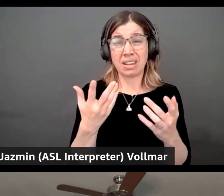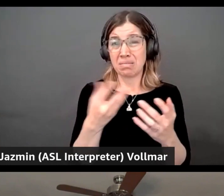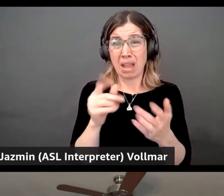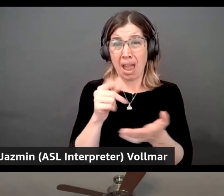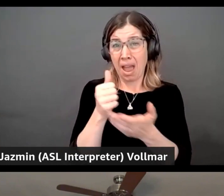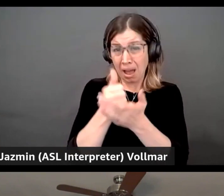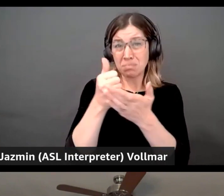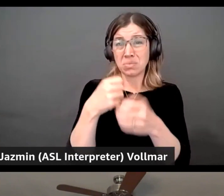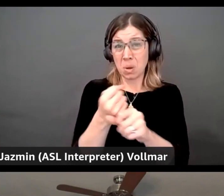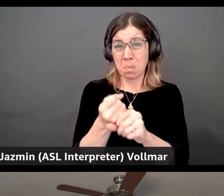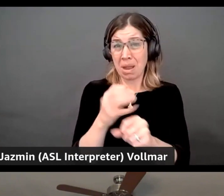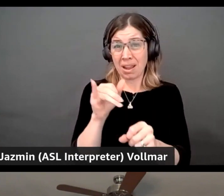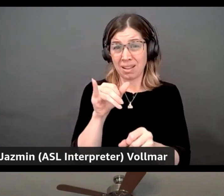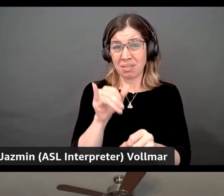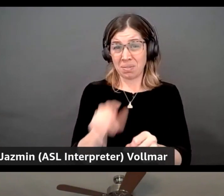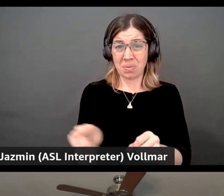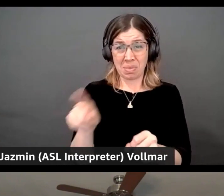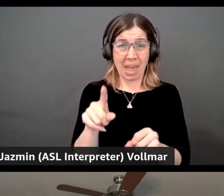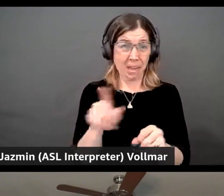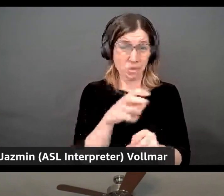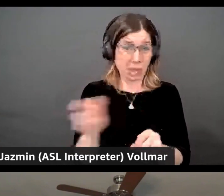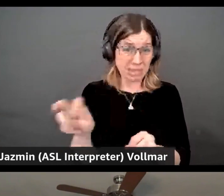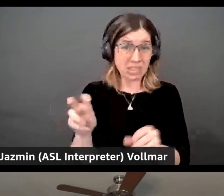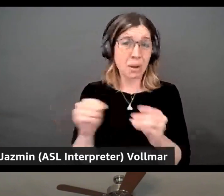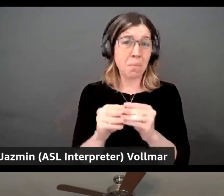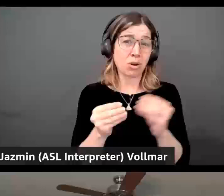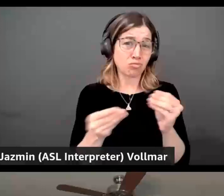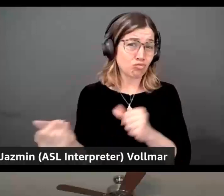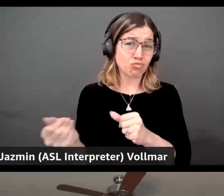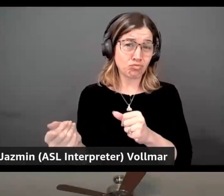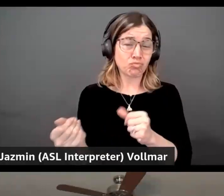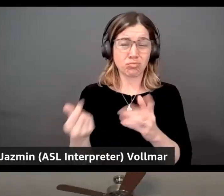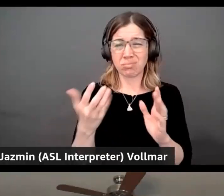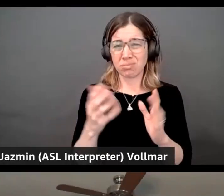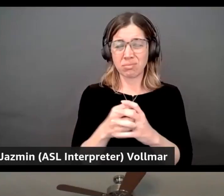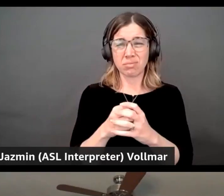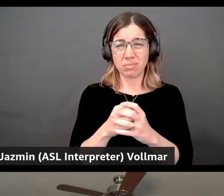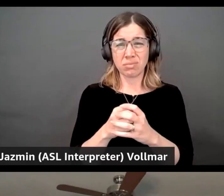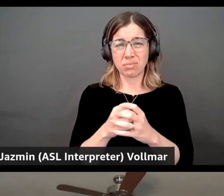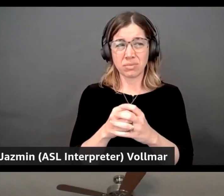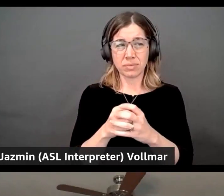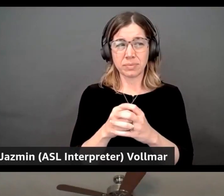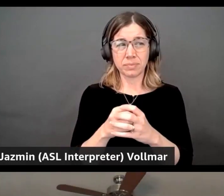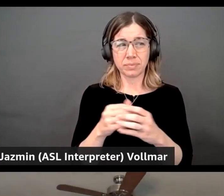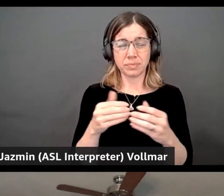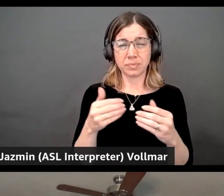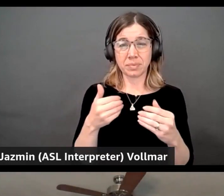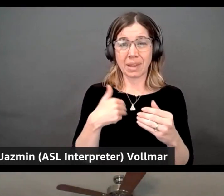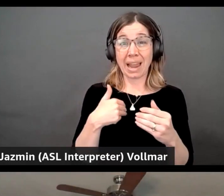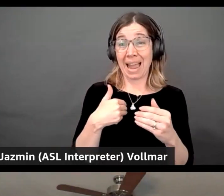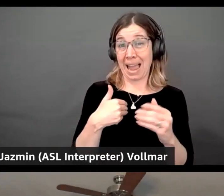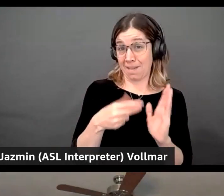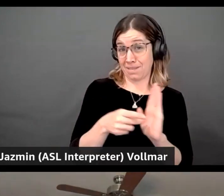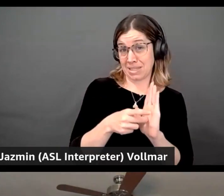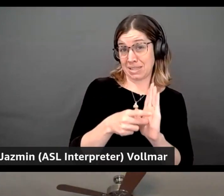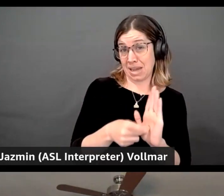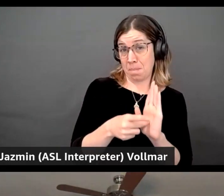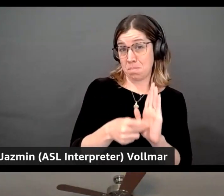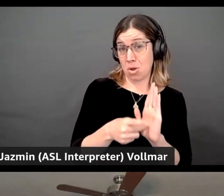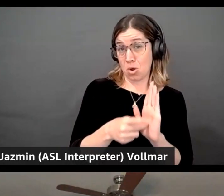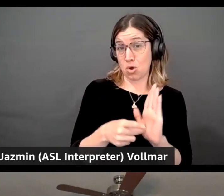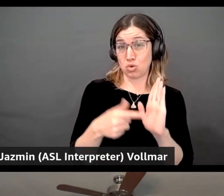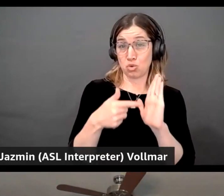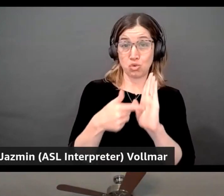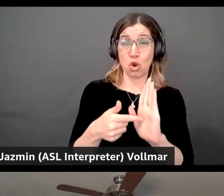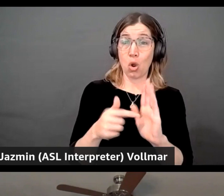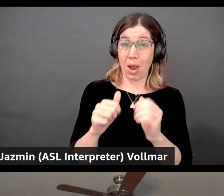make that transition much more seamless. In fact, I don't know when we're going to get to it, but I do have a demo showing how we can